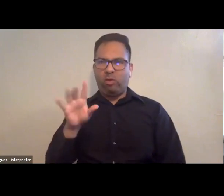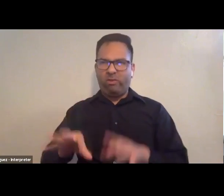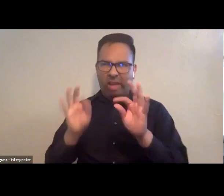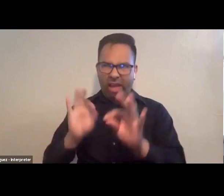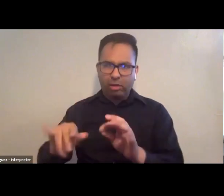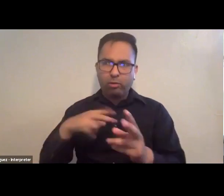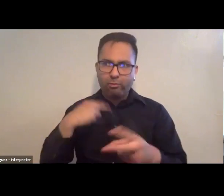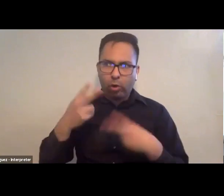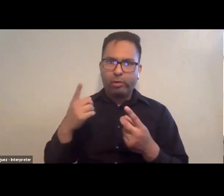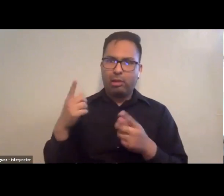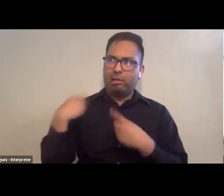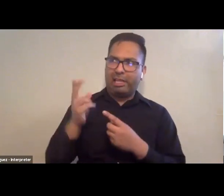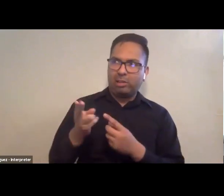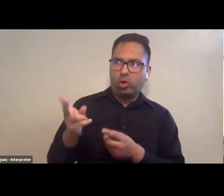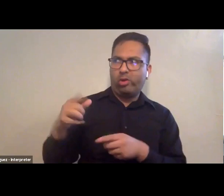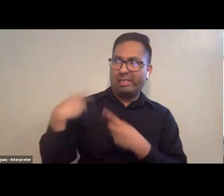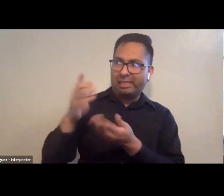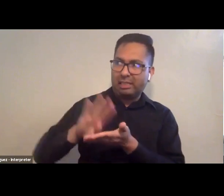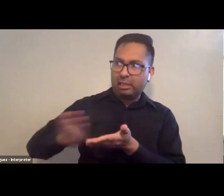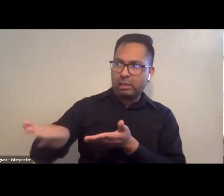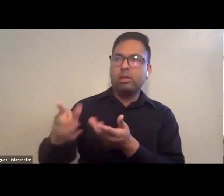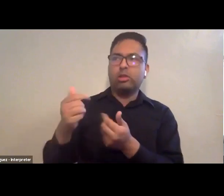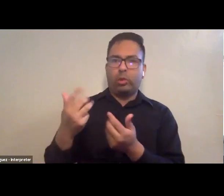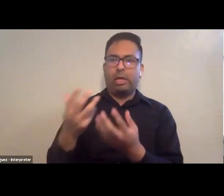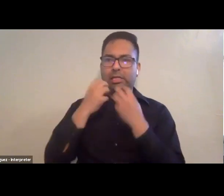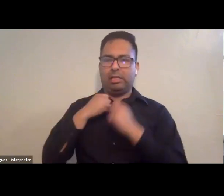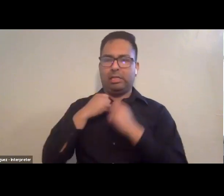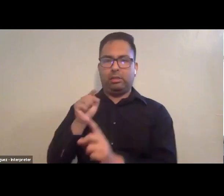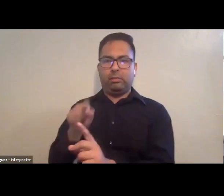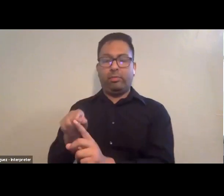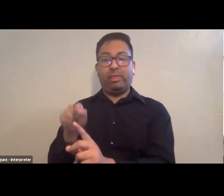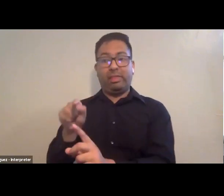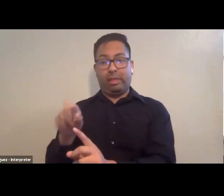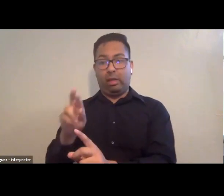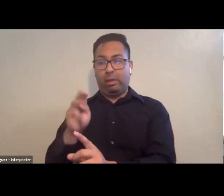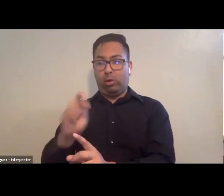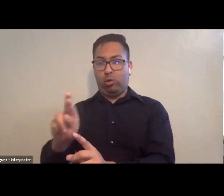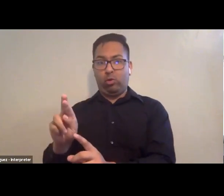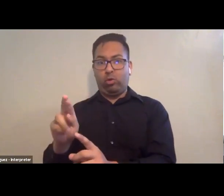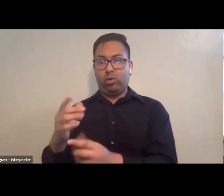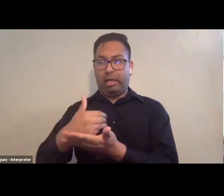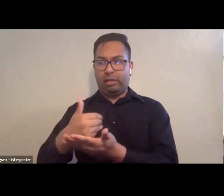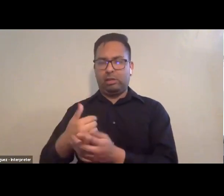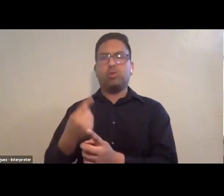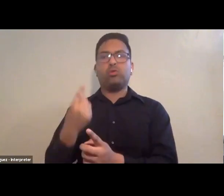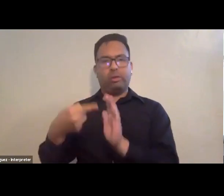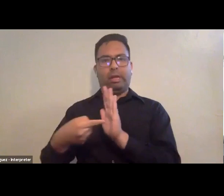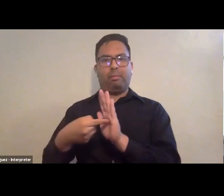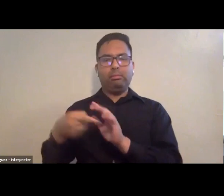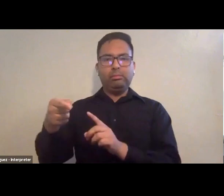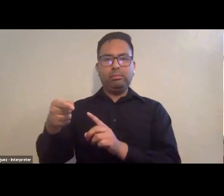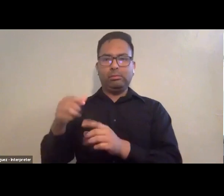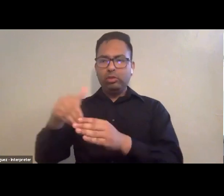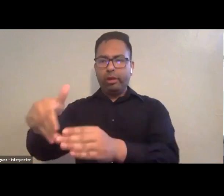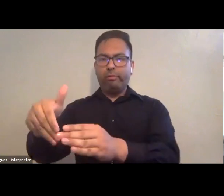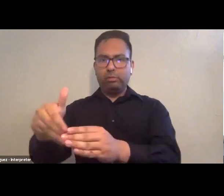been historically marginalized. The Randall Collection is an example of an archive that matters in the 21st